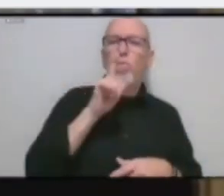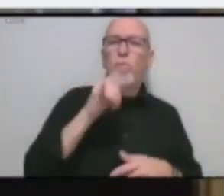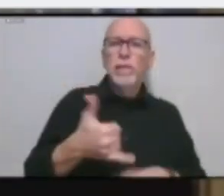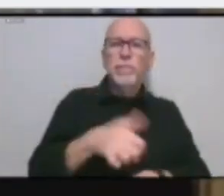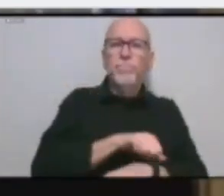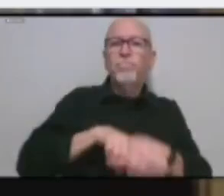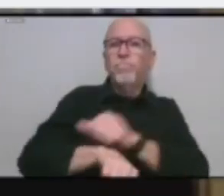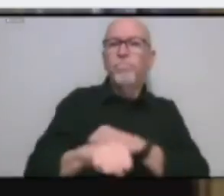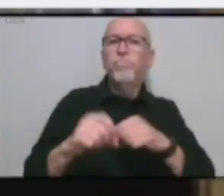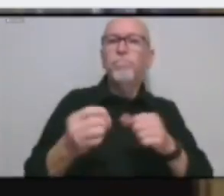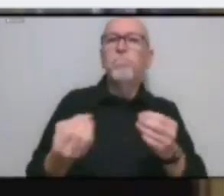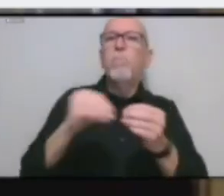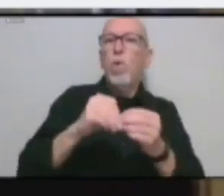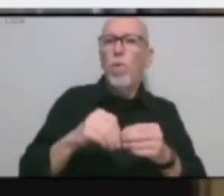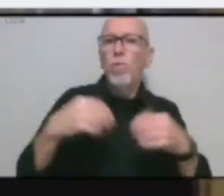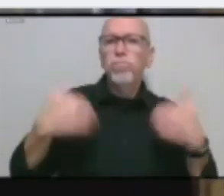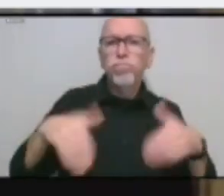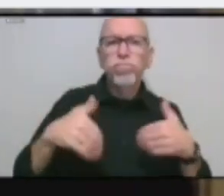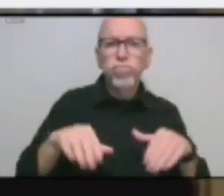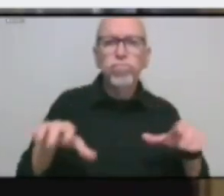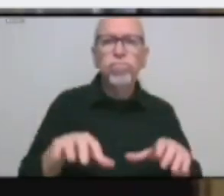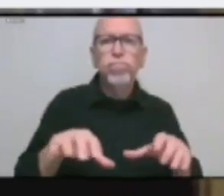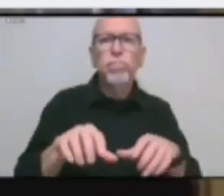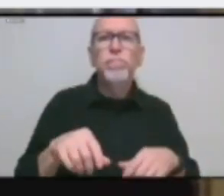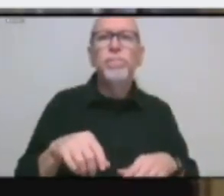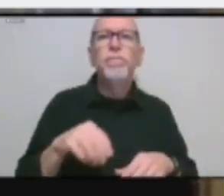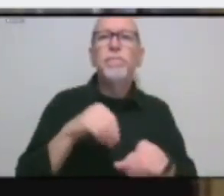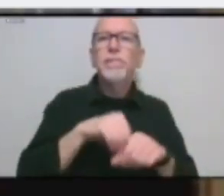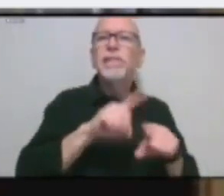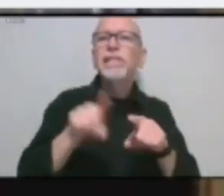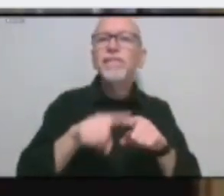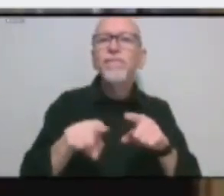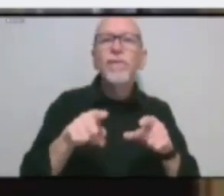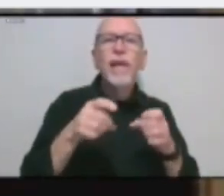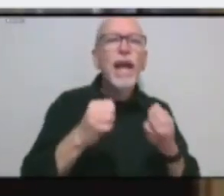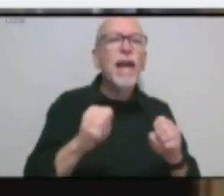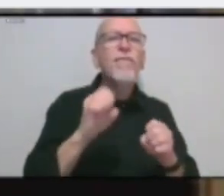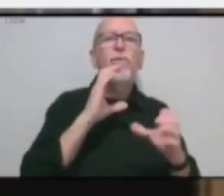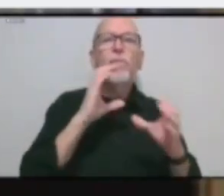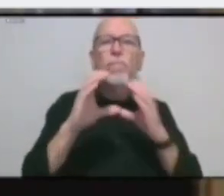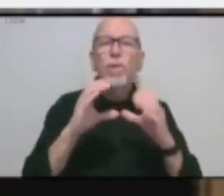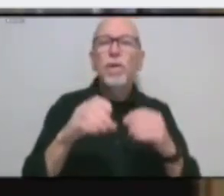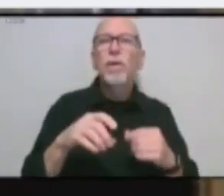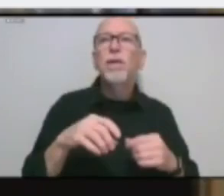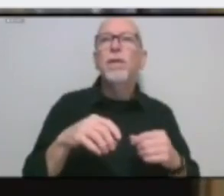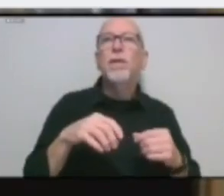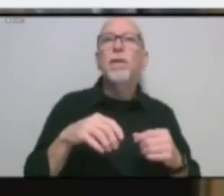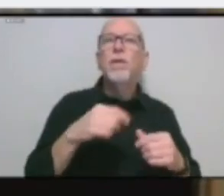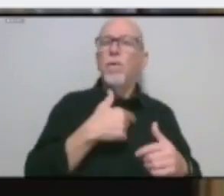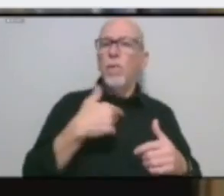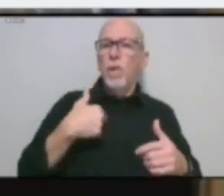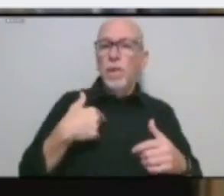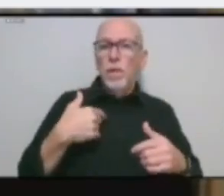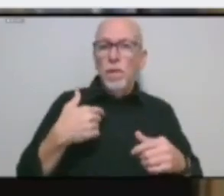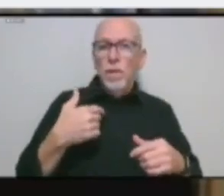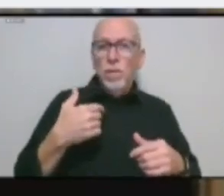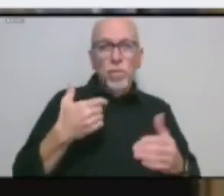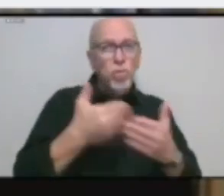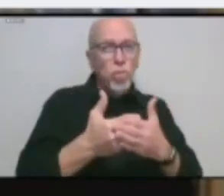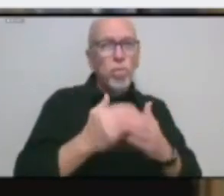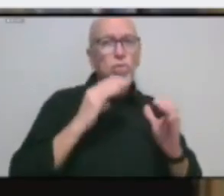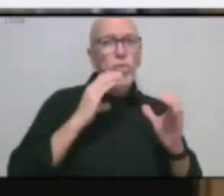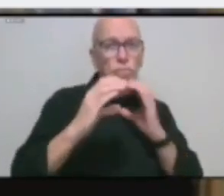in capacity, but in different efforts, communication. We've been in very close